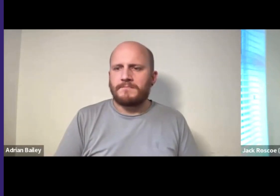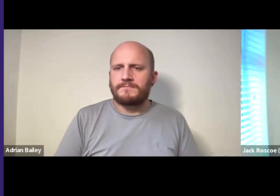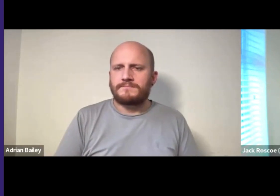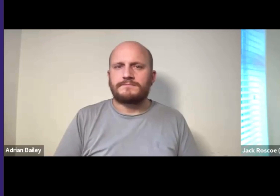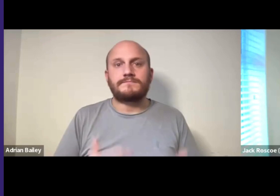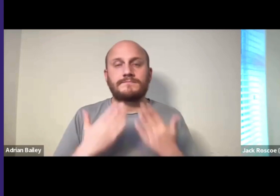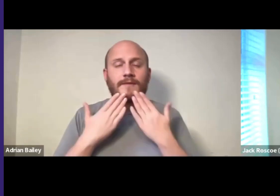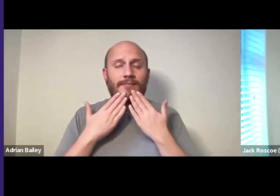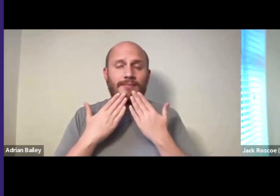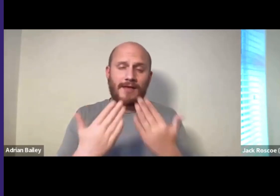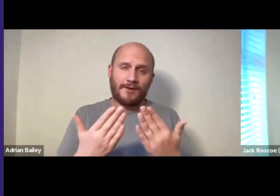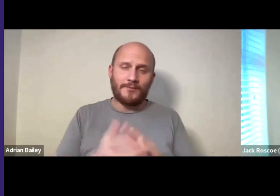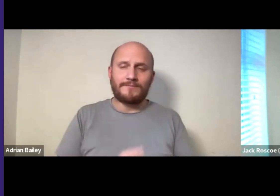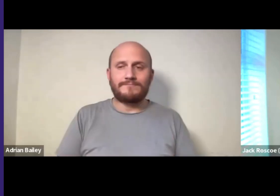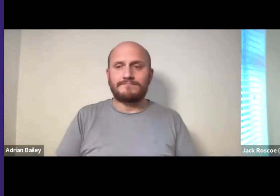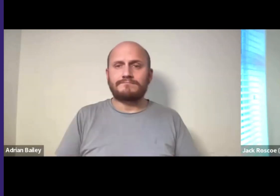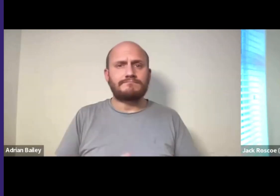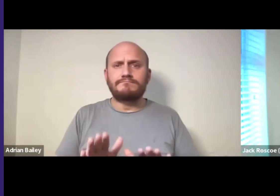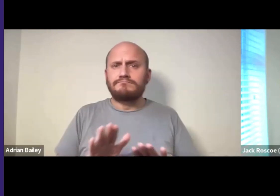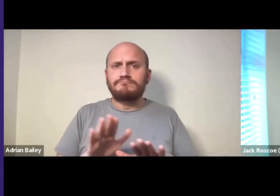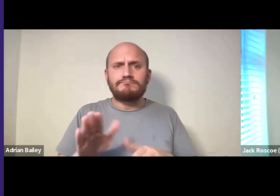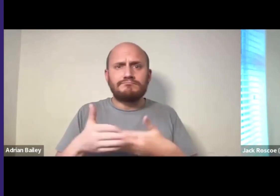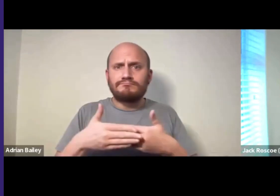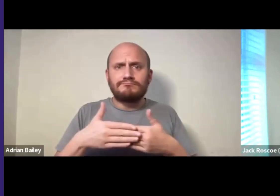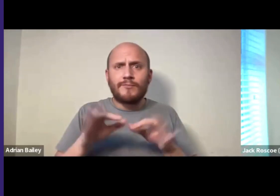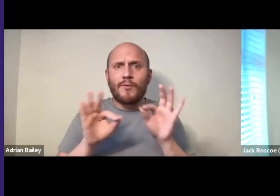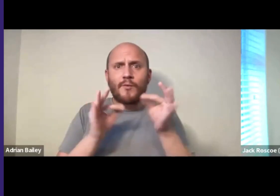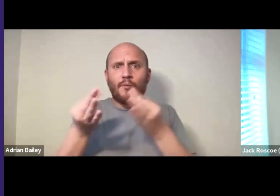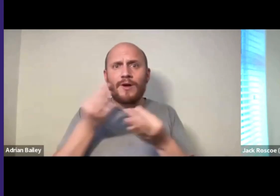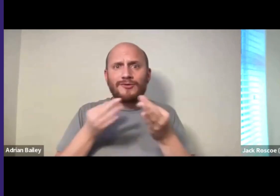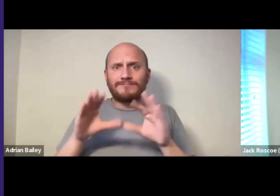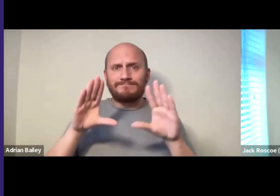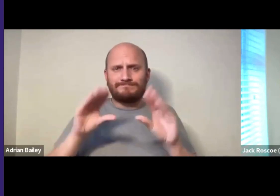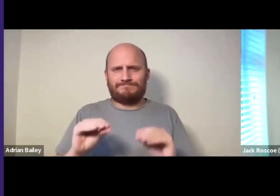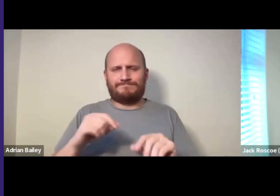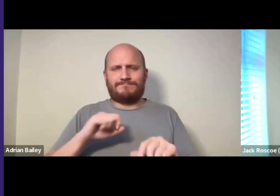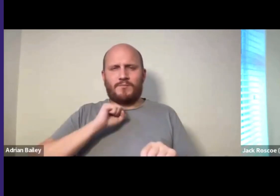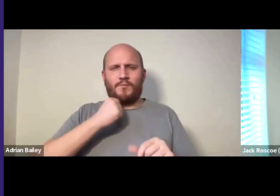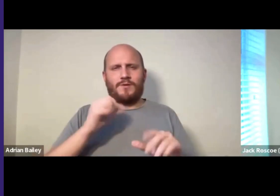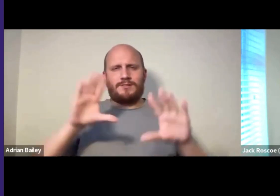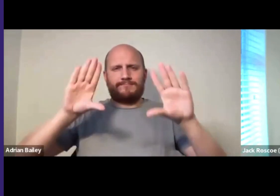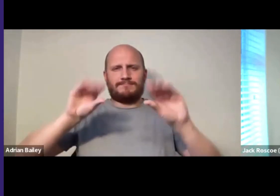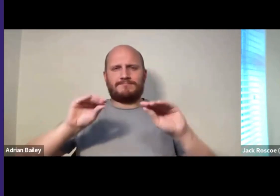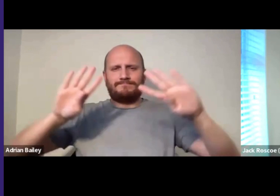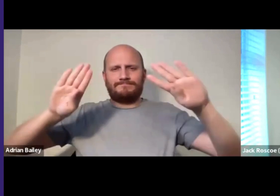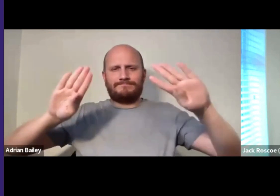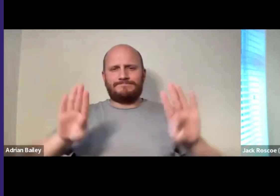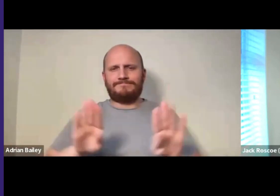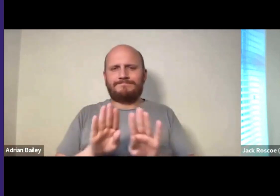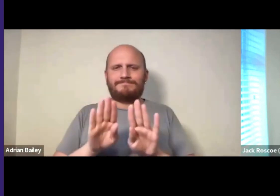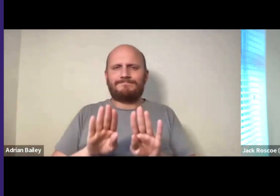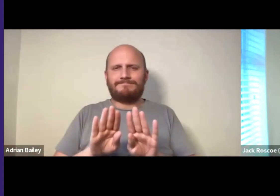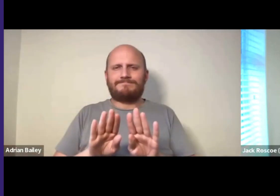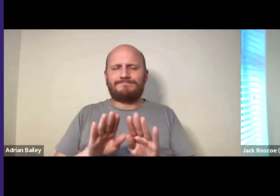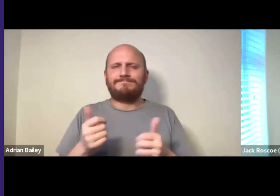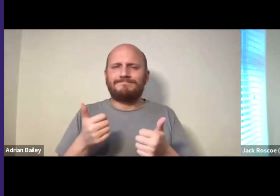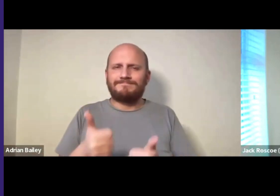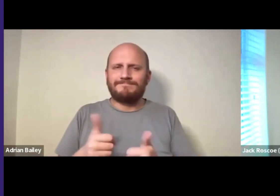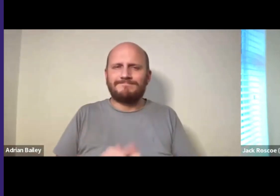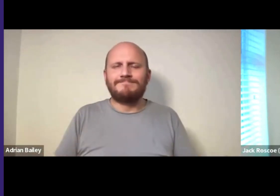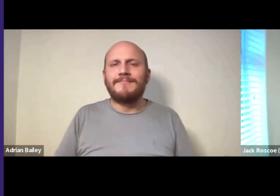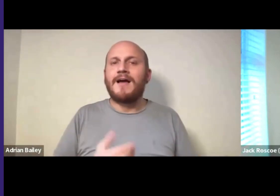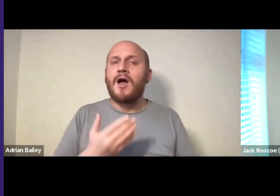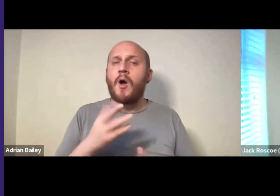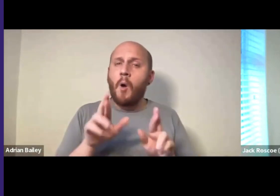Thank you. So if there's no further questions, we will go ahead and wrap up today. We hope to see you at